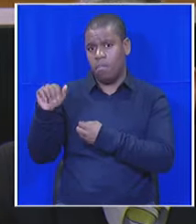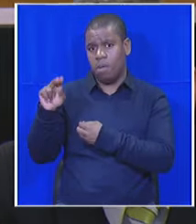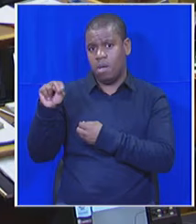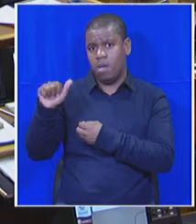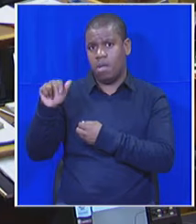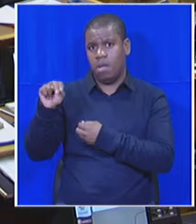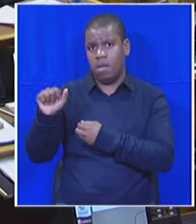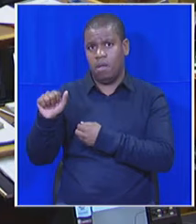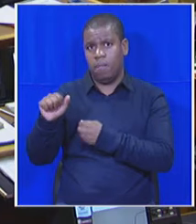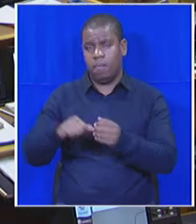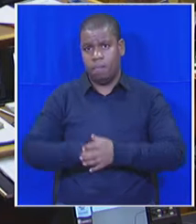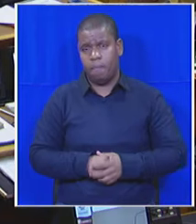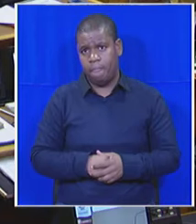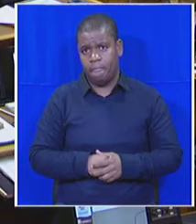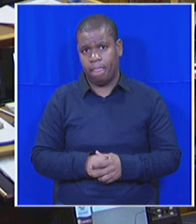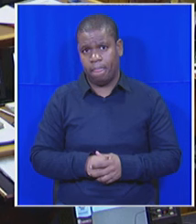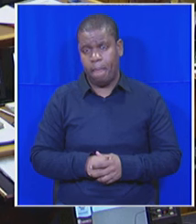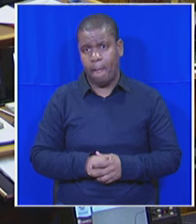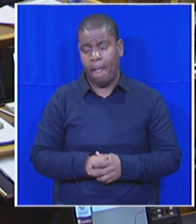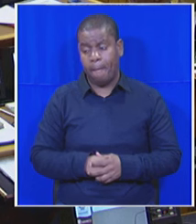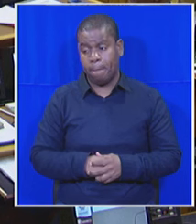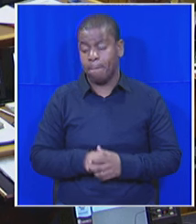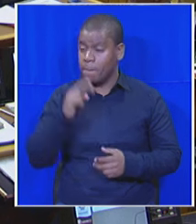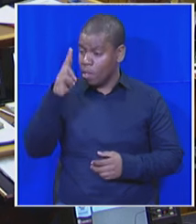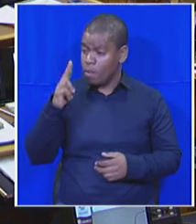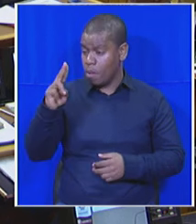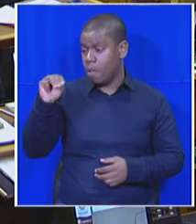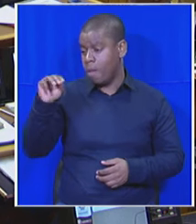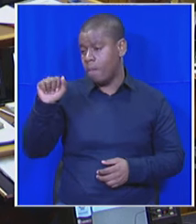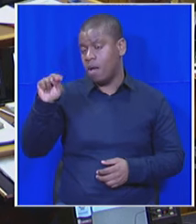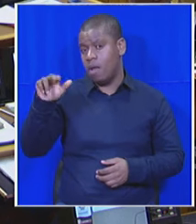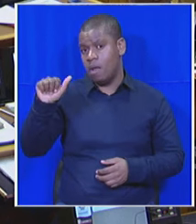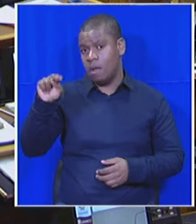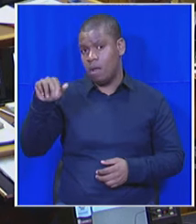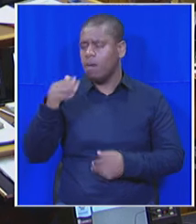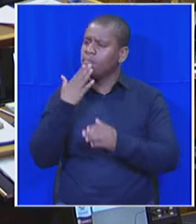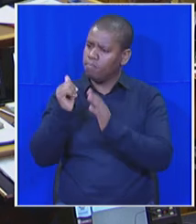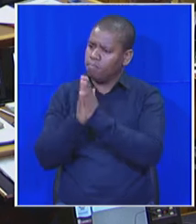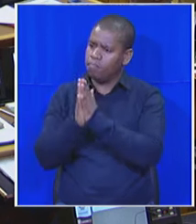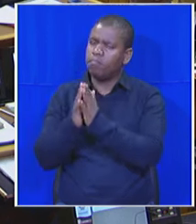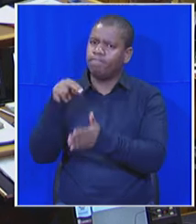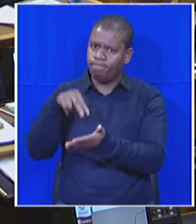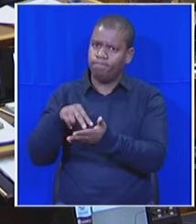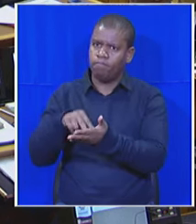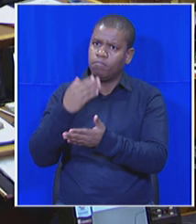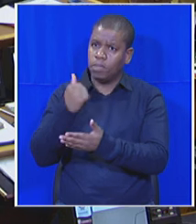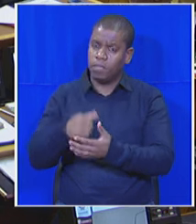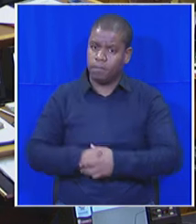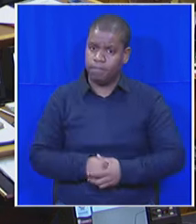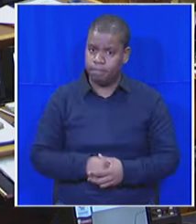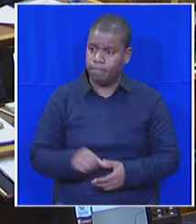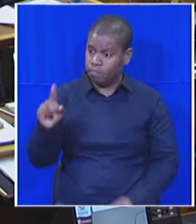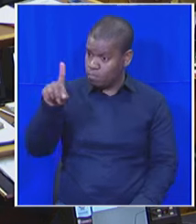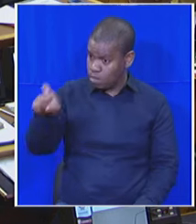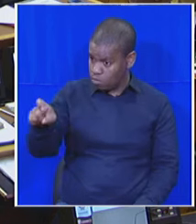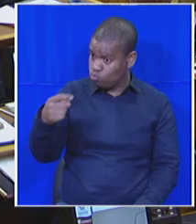go. Honourable Manana. Honourable Manana, can you please stand up? Did